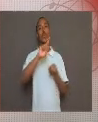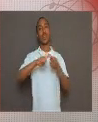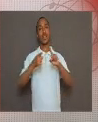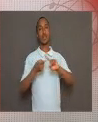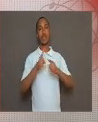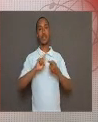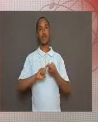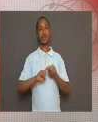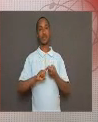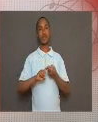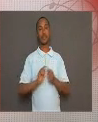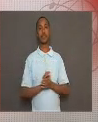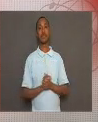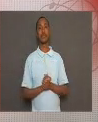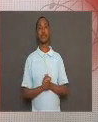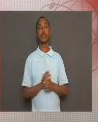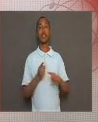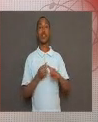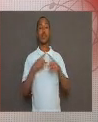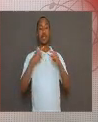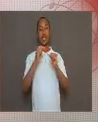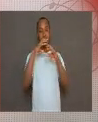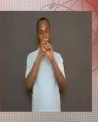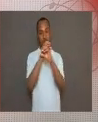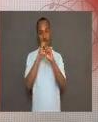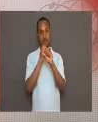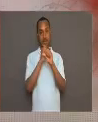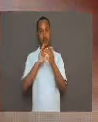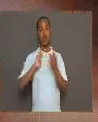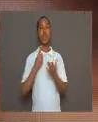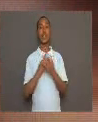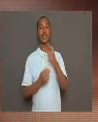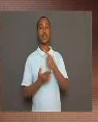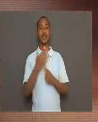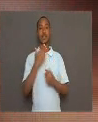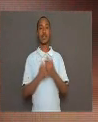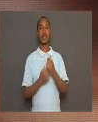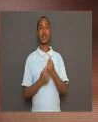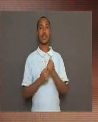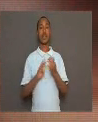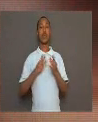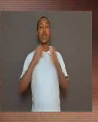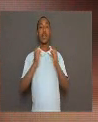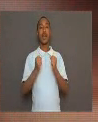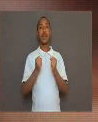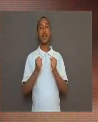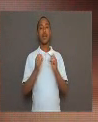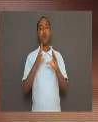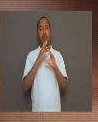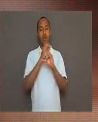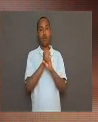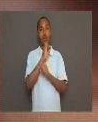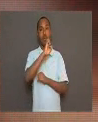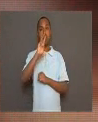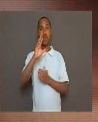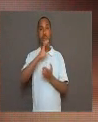classmates. From the experiments we discussed, we can conclude that